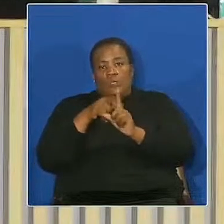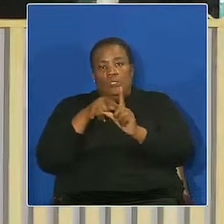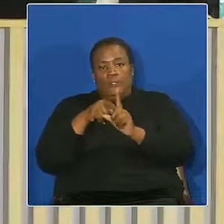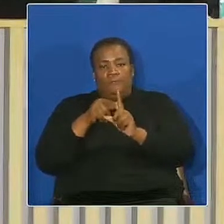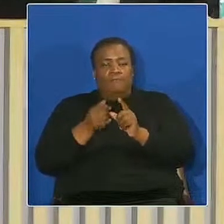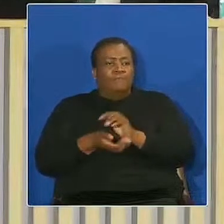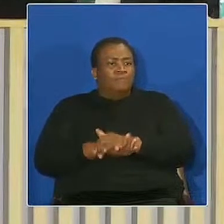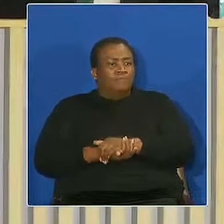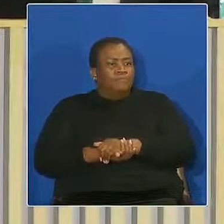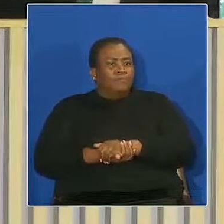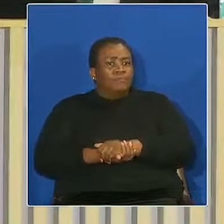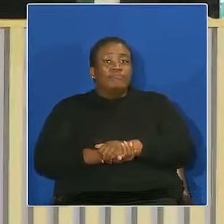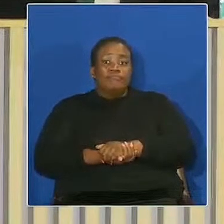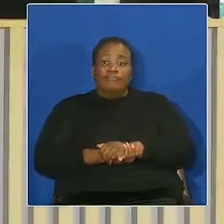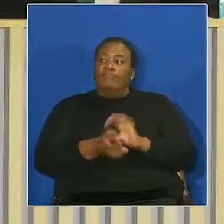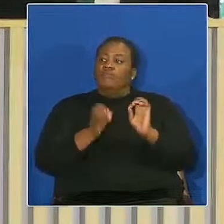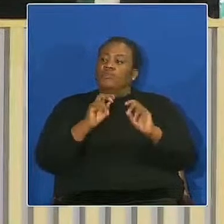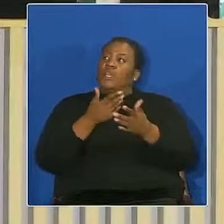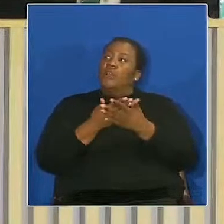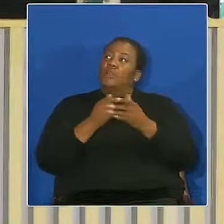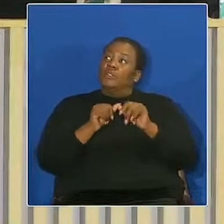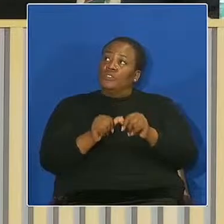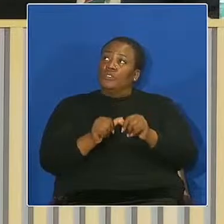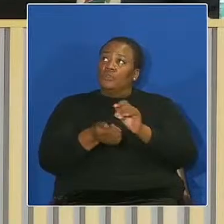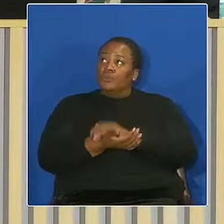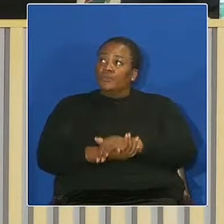So you can proceed.